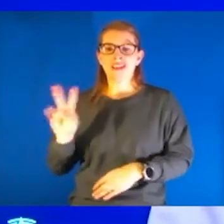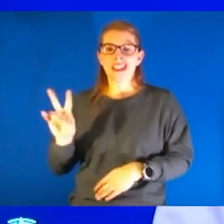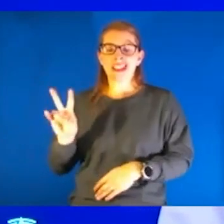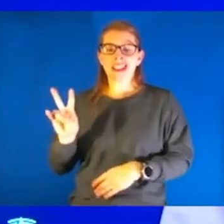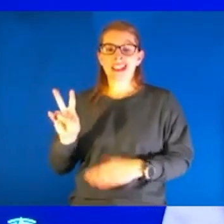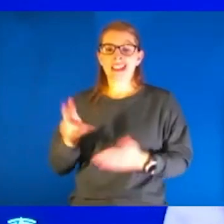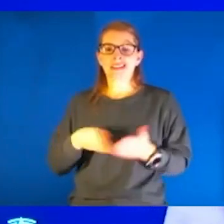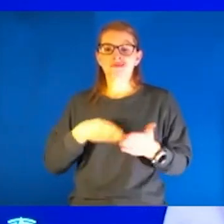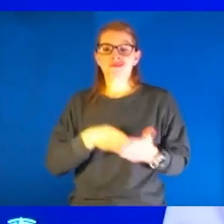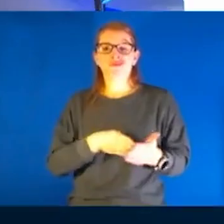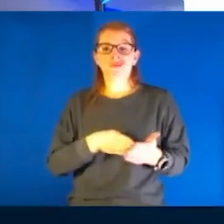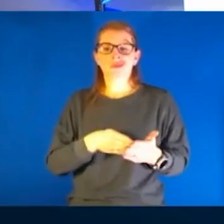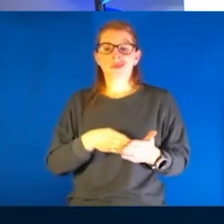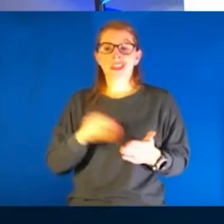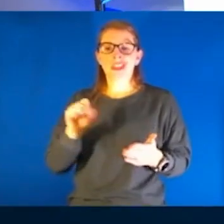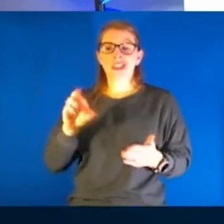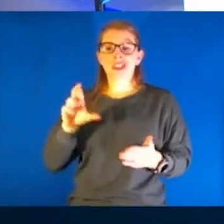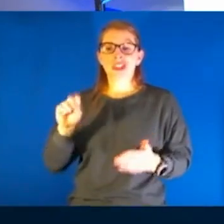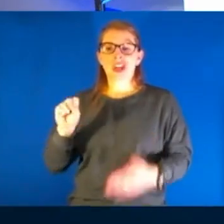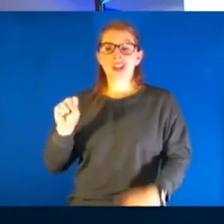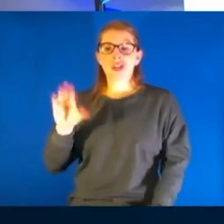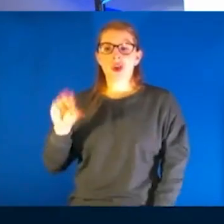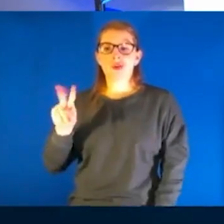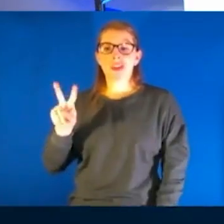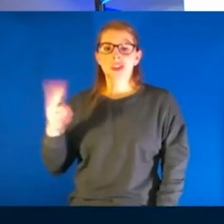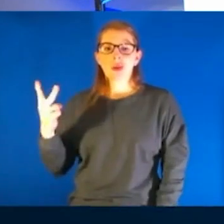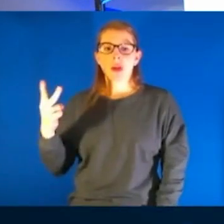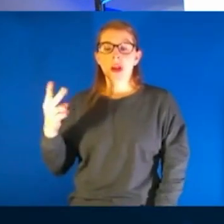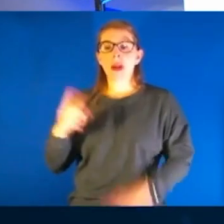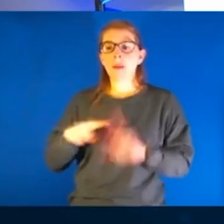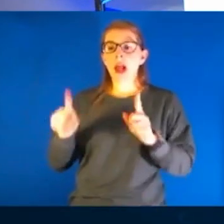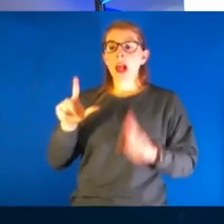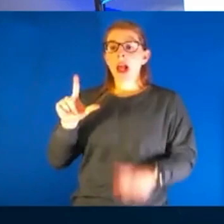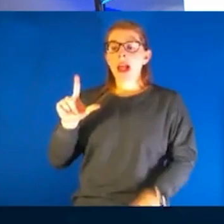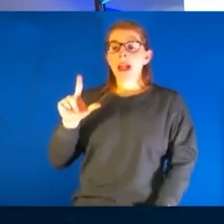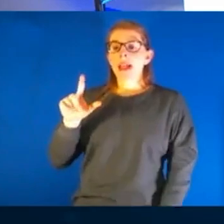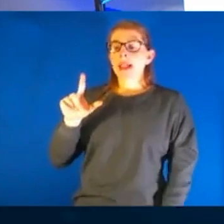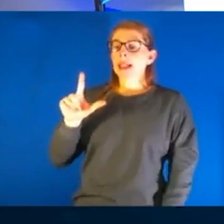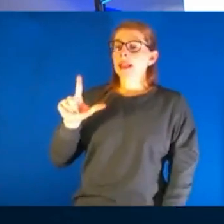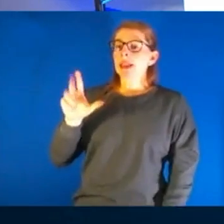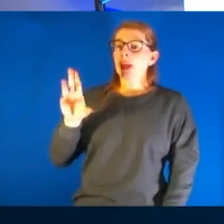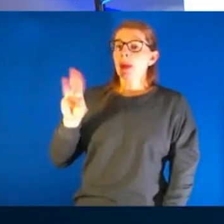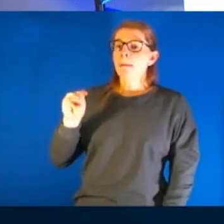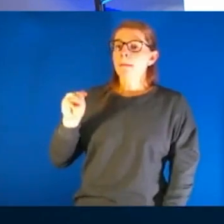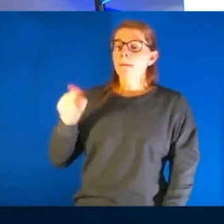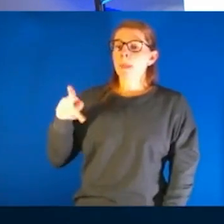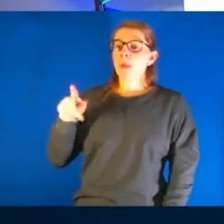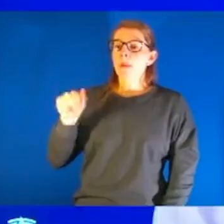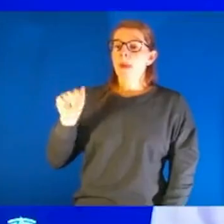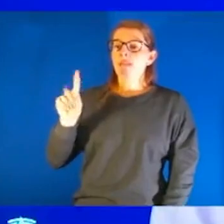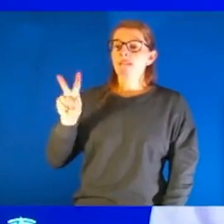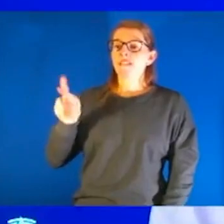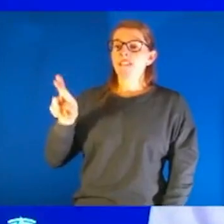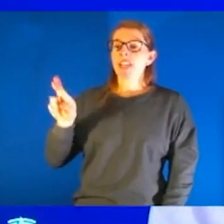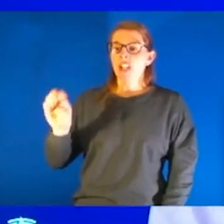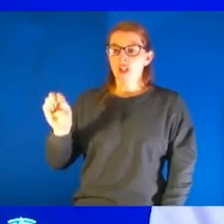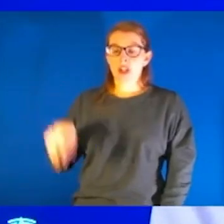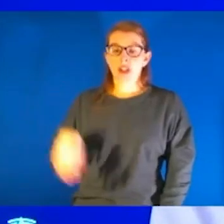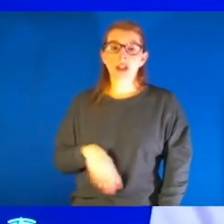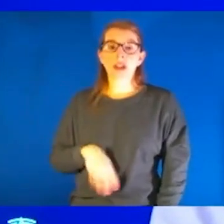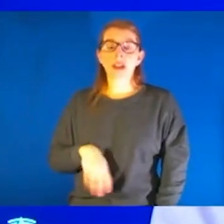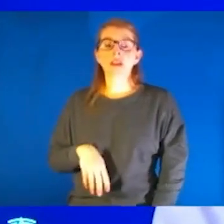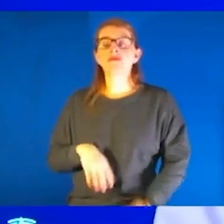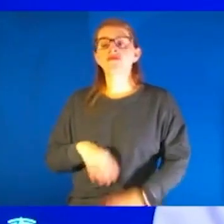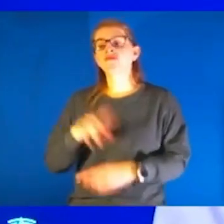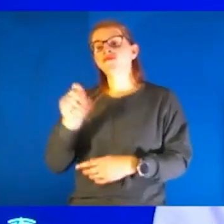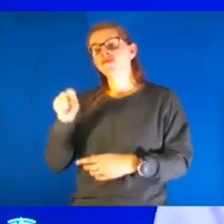SARS-CoV-2. But molnupiravir doesn't it have an HIV drug in it? Yeah, it will contain in the combination